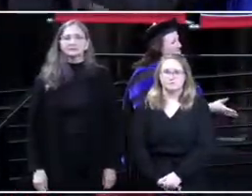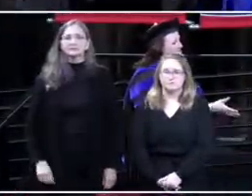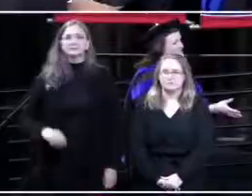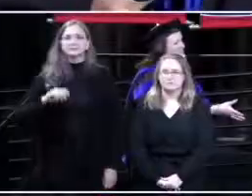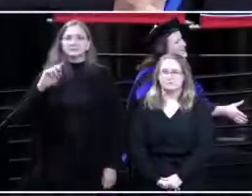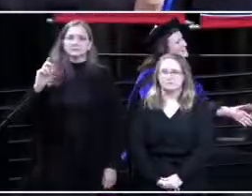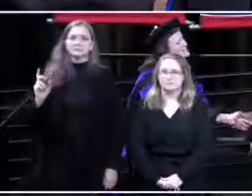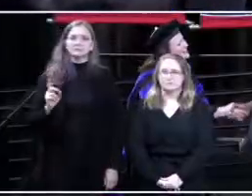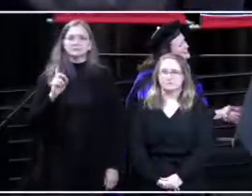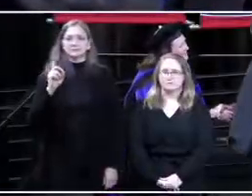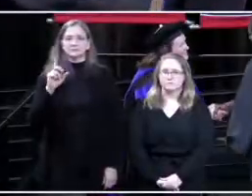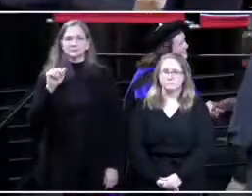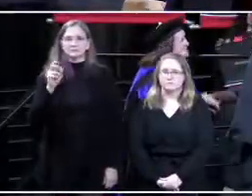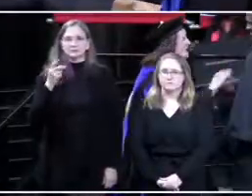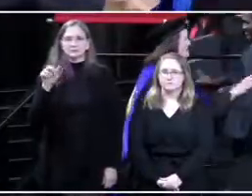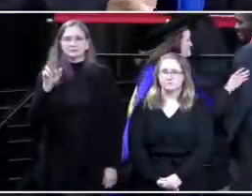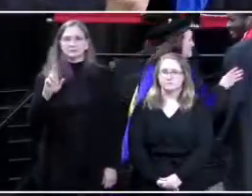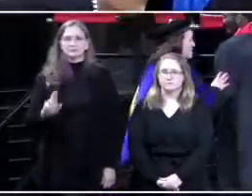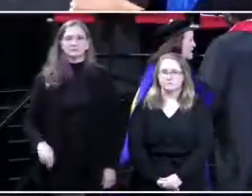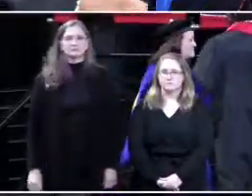Brianna Kinney Lozer.